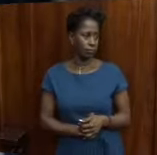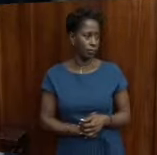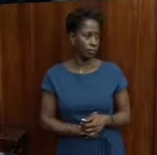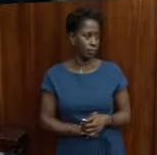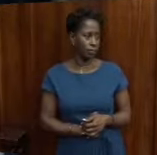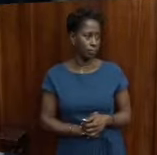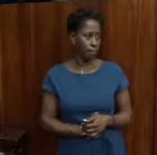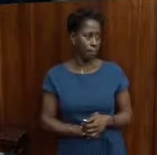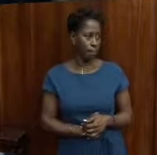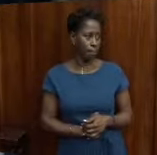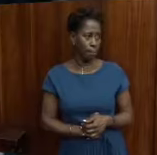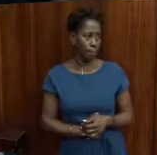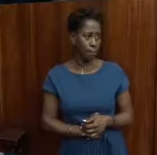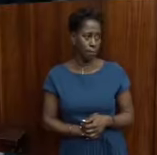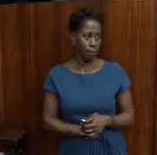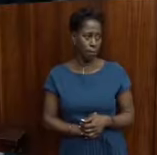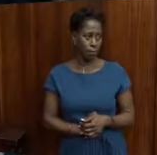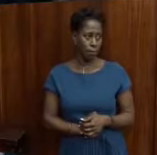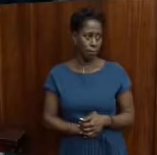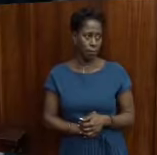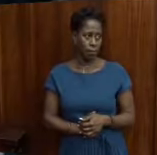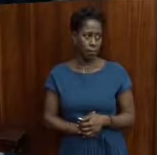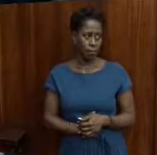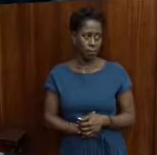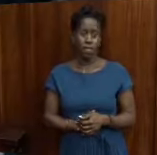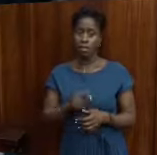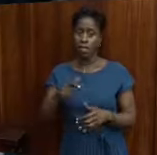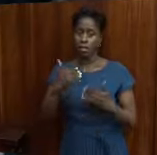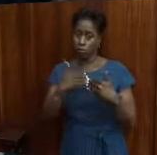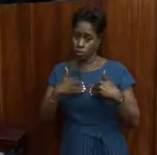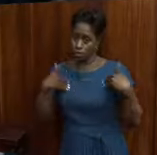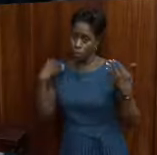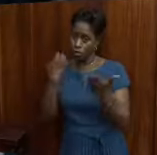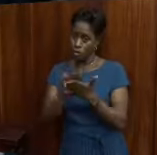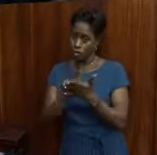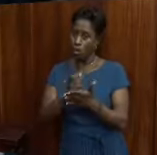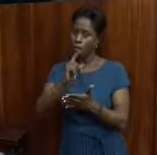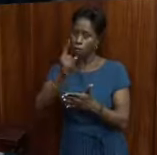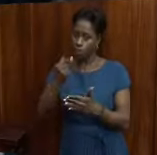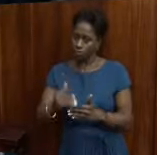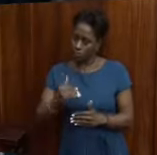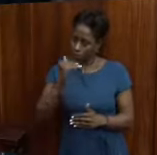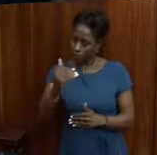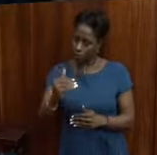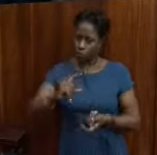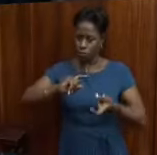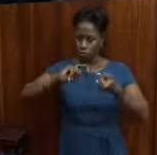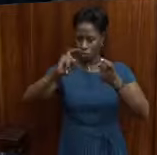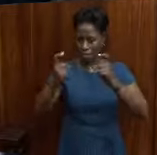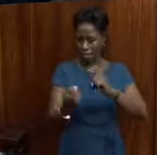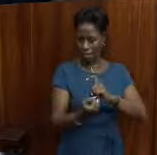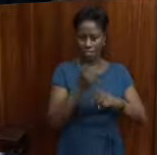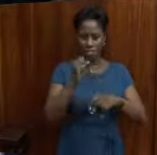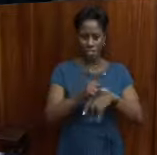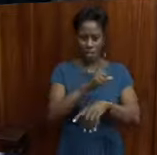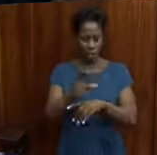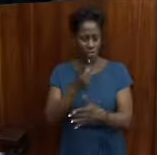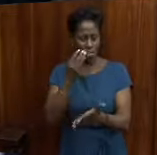2022-2023. The youth economy is the first step in transforming the solution economy, driven by